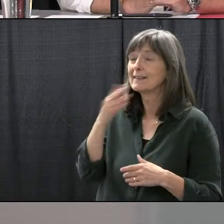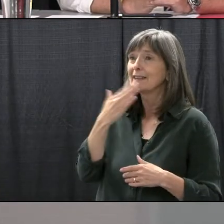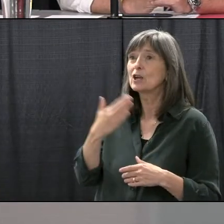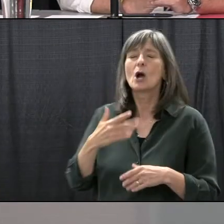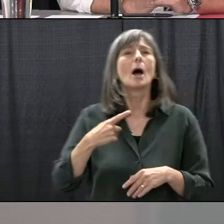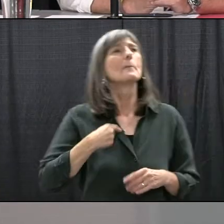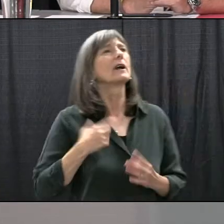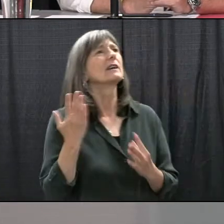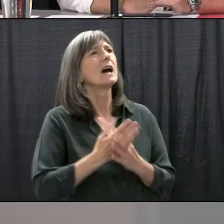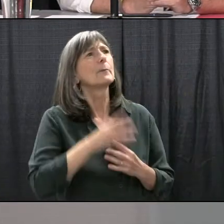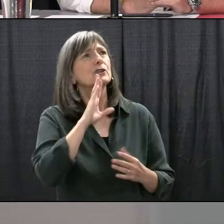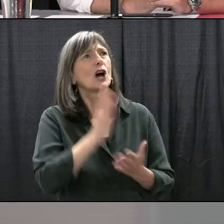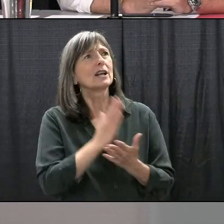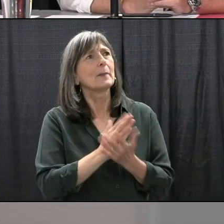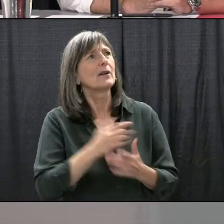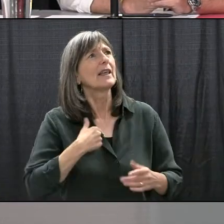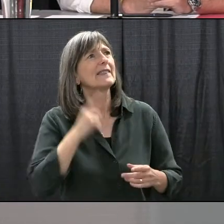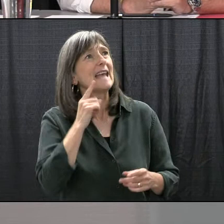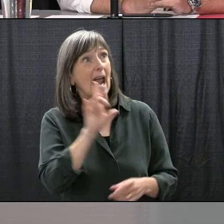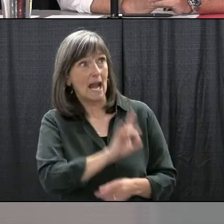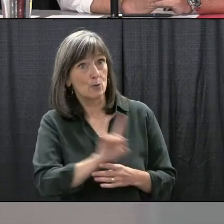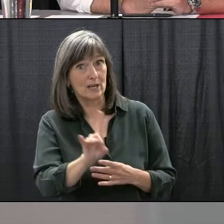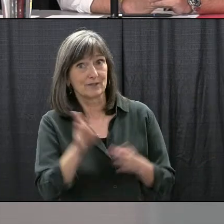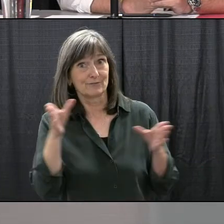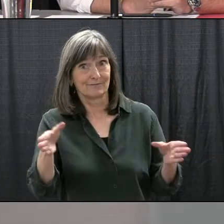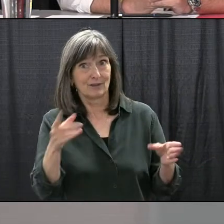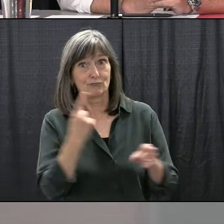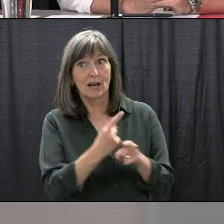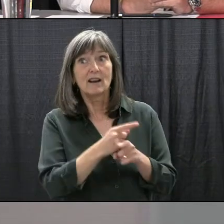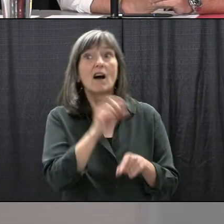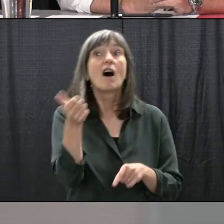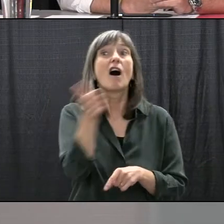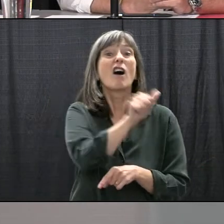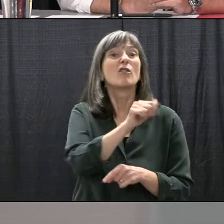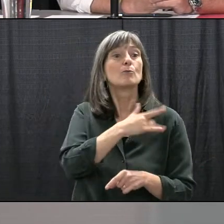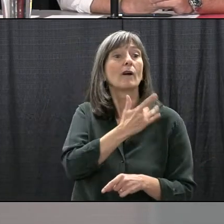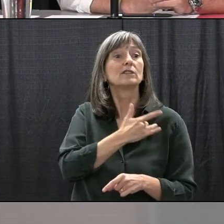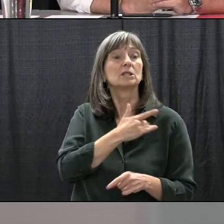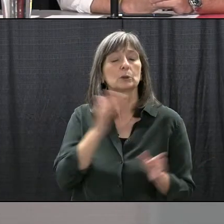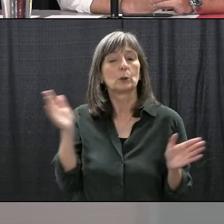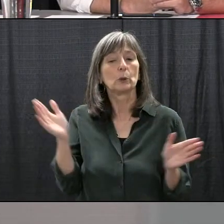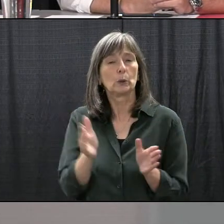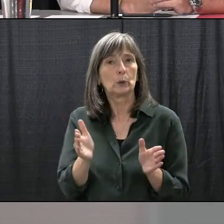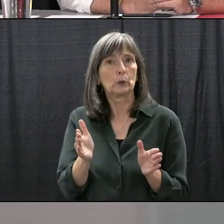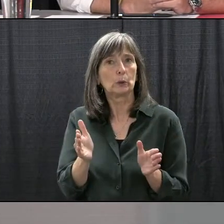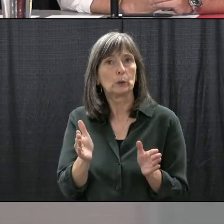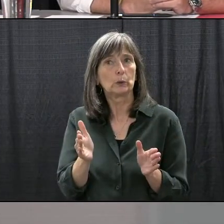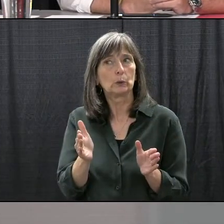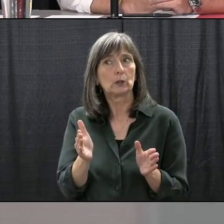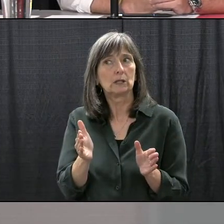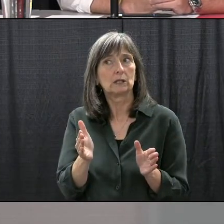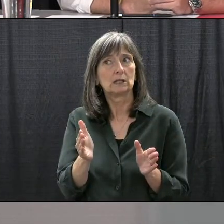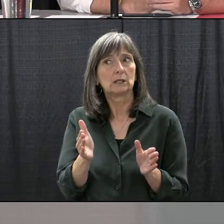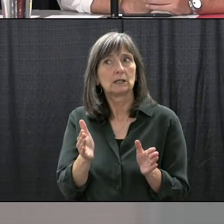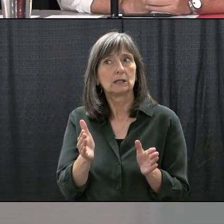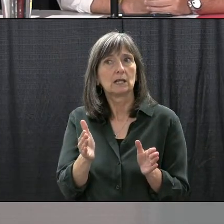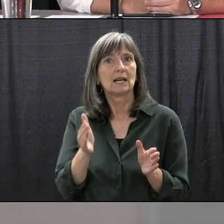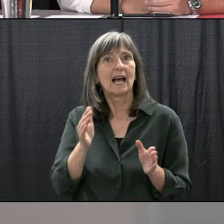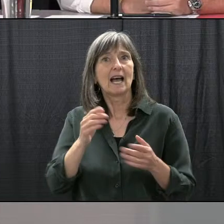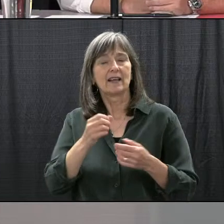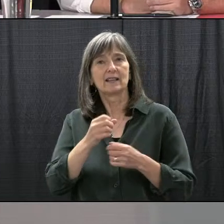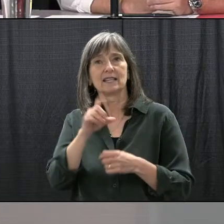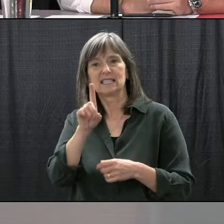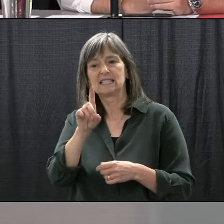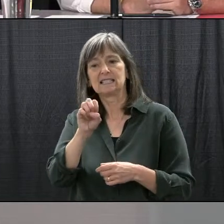It's about the intervals. We're sticking to 8 weeks. A lot of other provinces have shortened it down to less, especially in light of the Delta